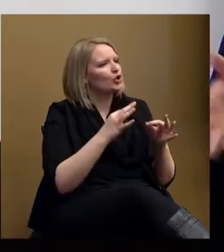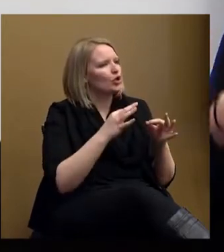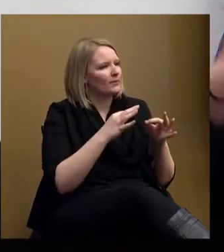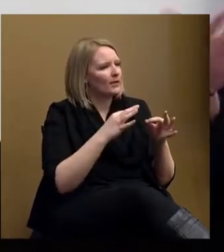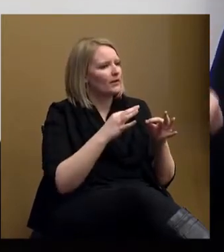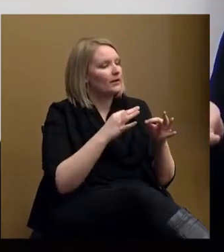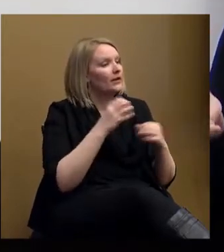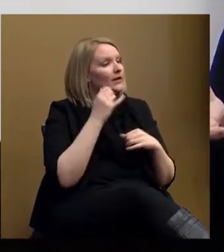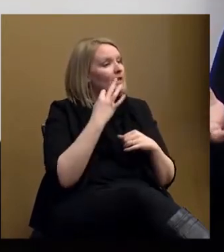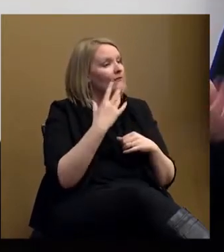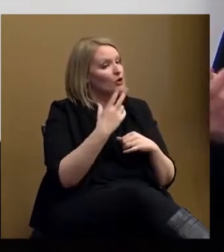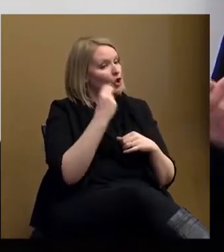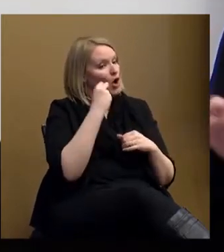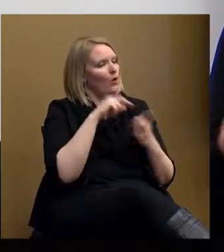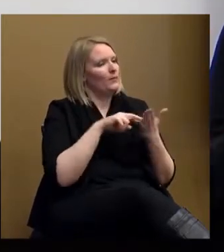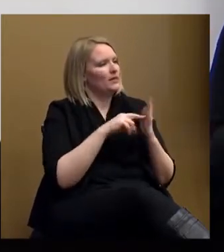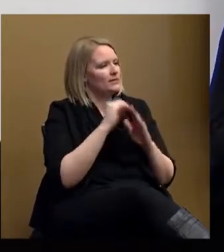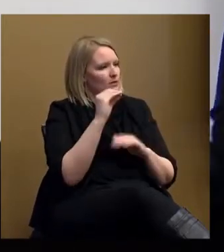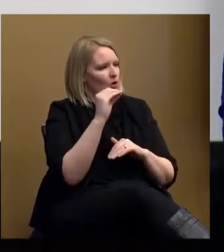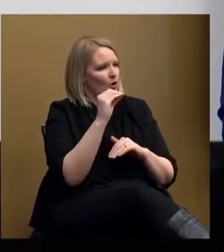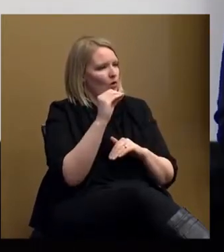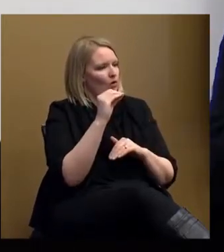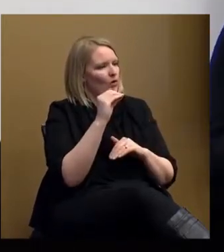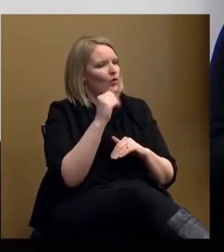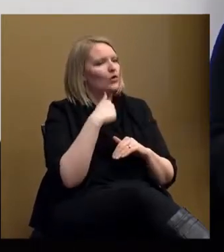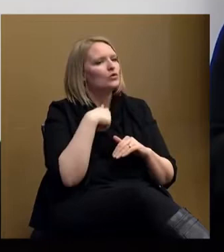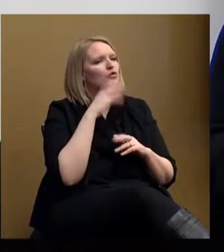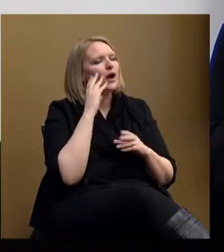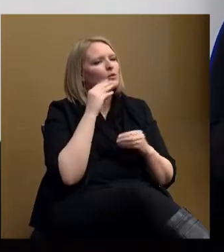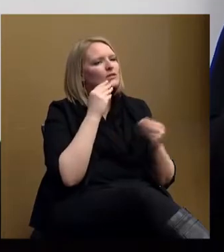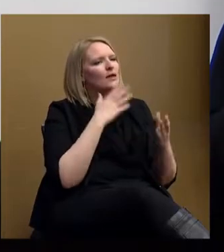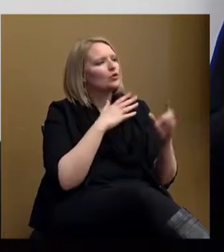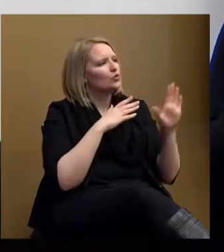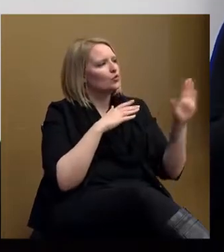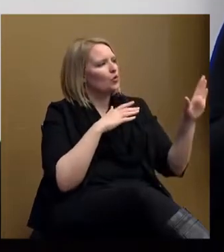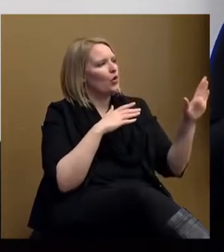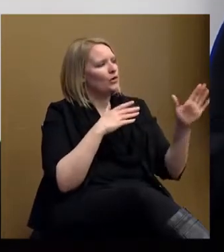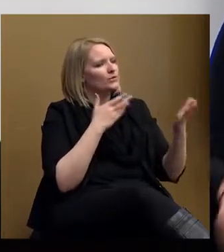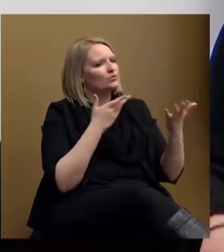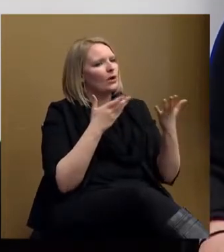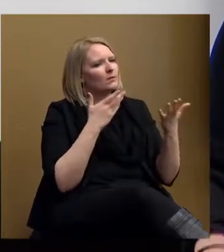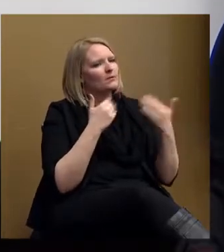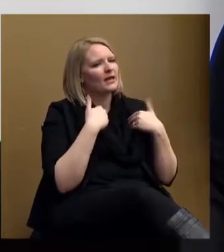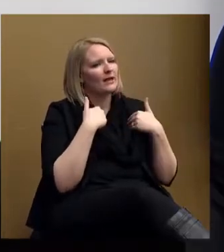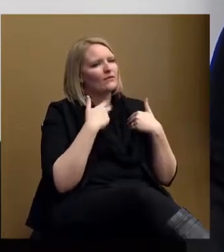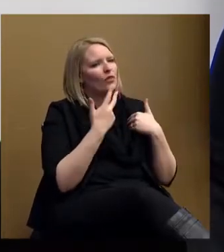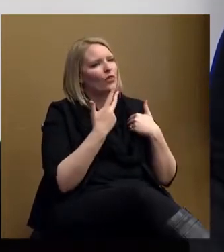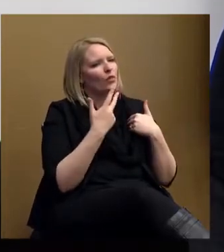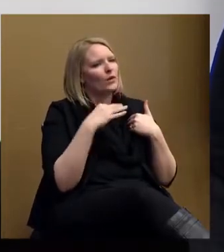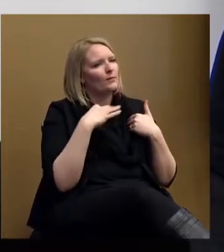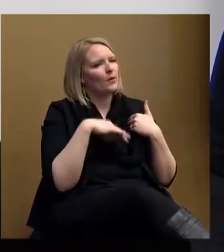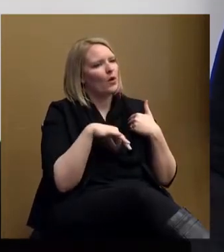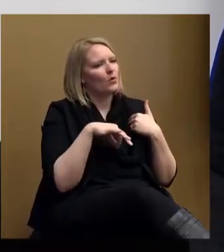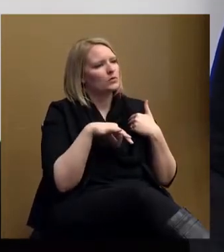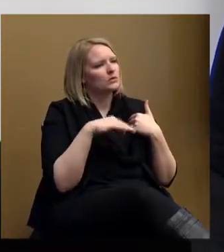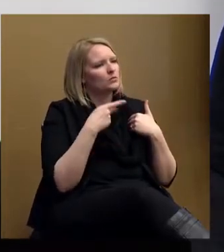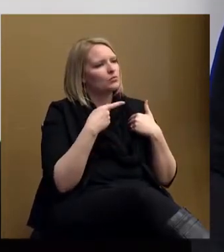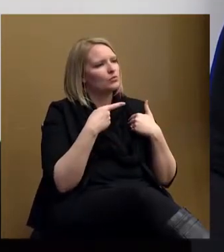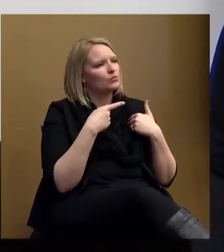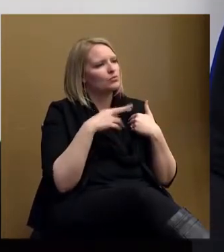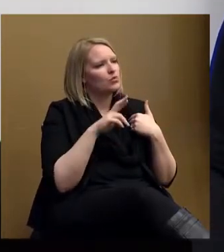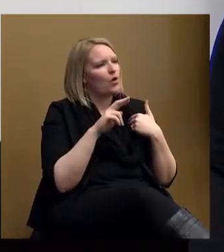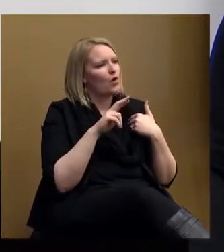it's a no, it's a 0. So I would say on yours, you're probably looking at like 3 points under proprioceptive,